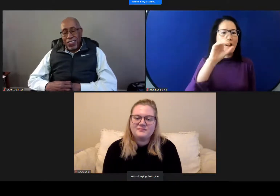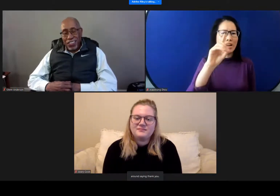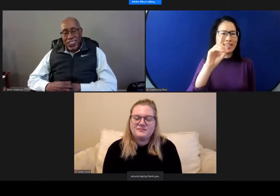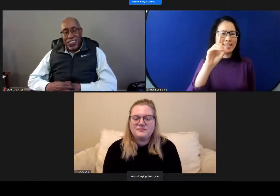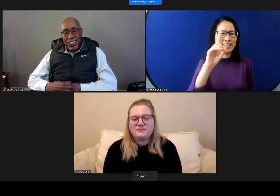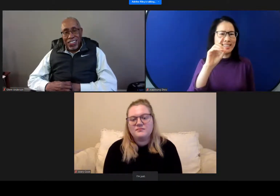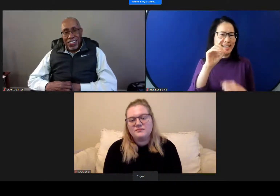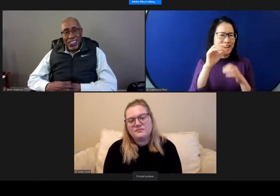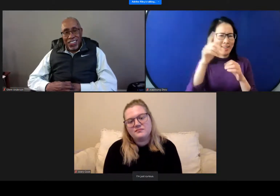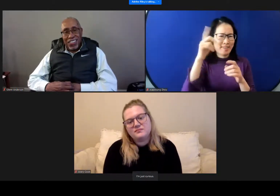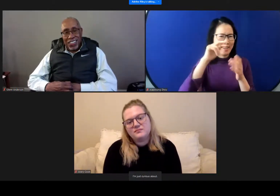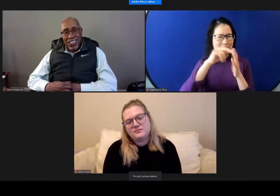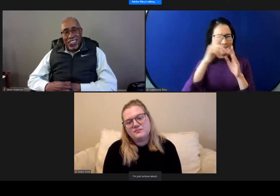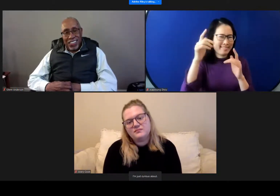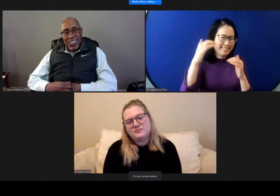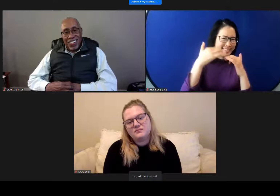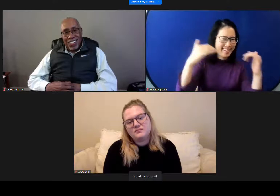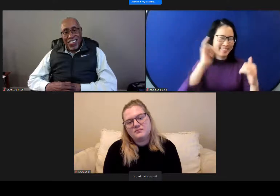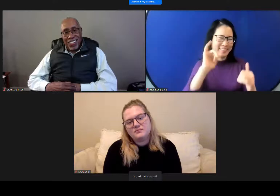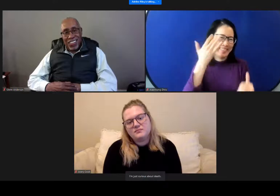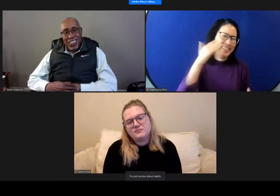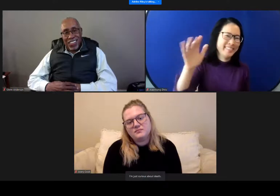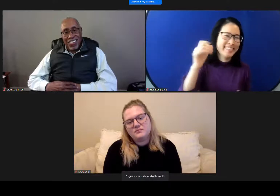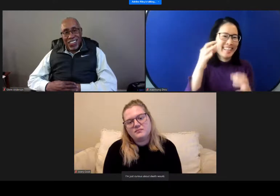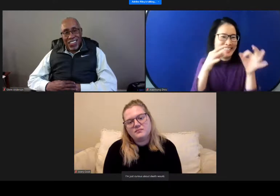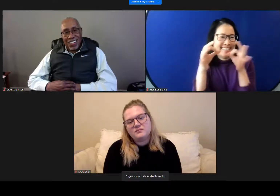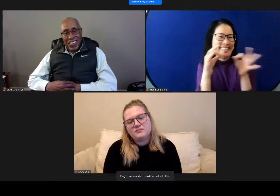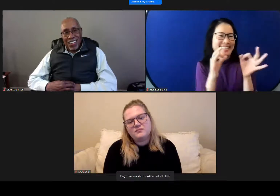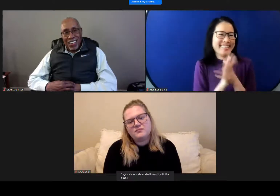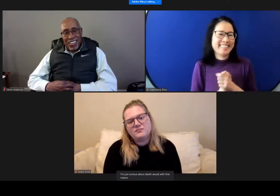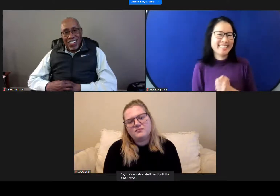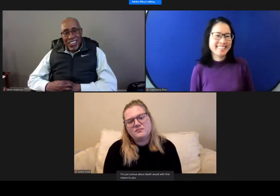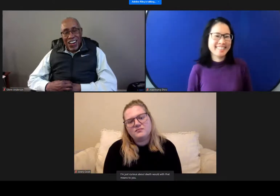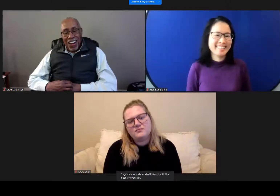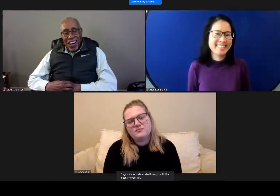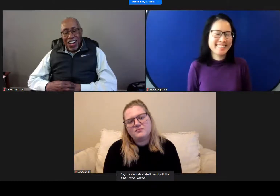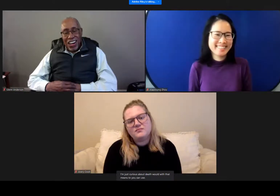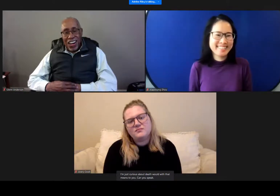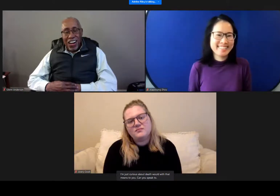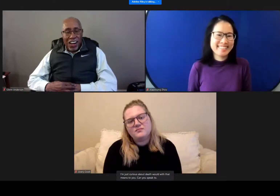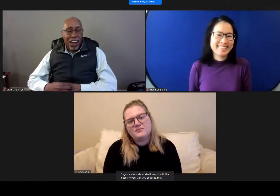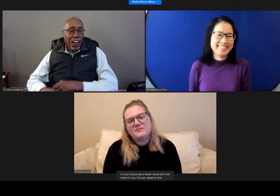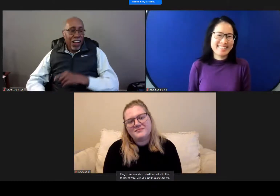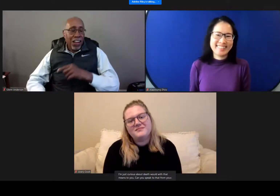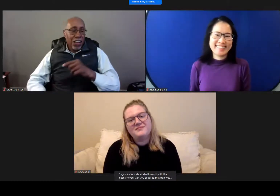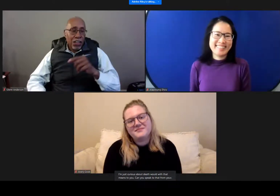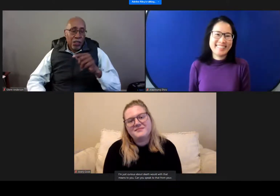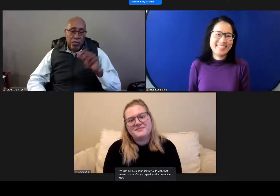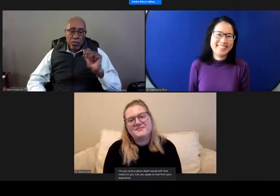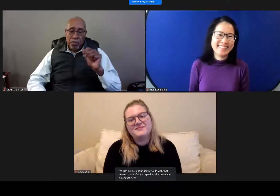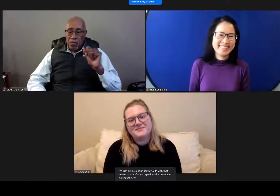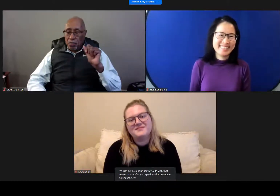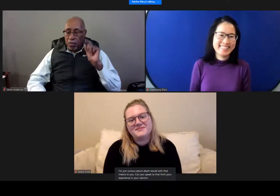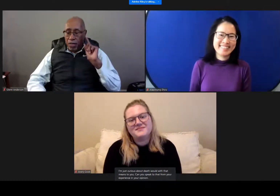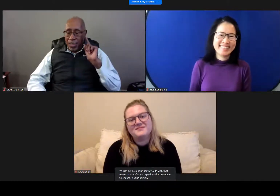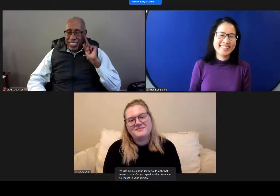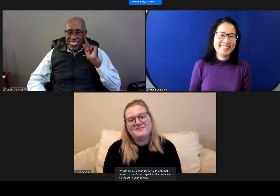I'm just curious about Deafhood, what that means to you. Can you speak to that from your experience or your